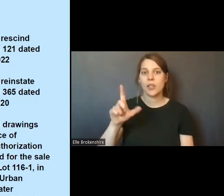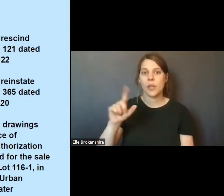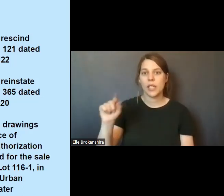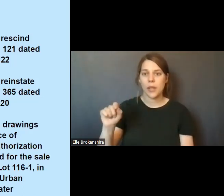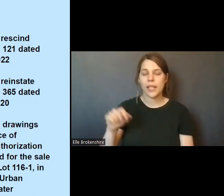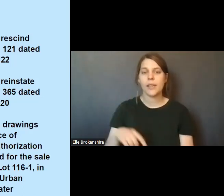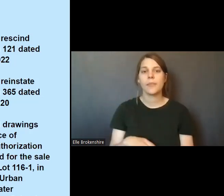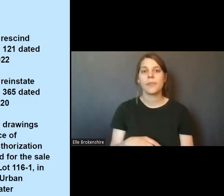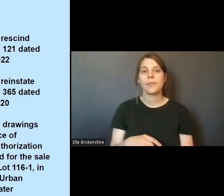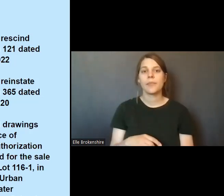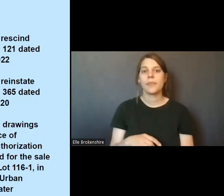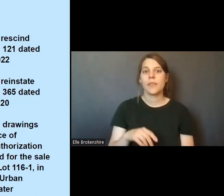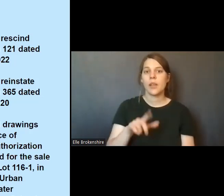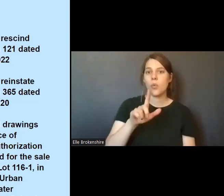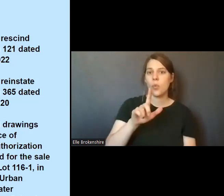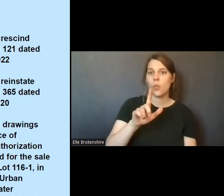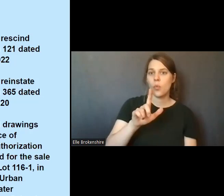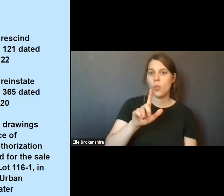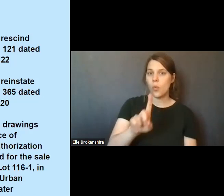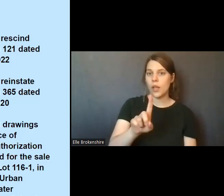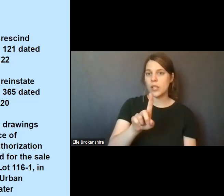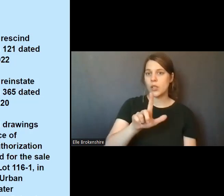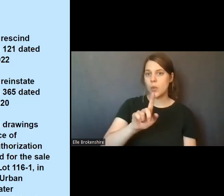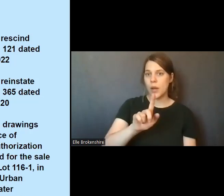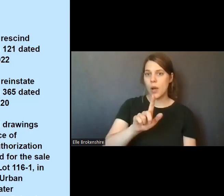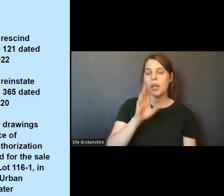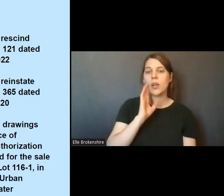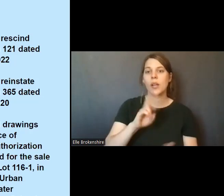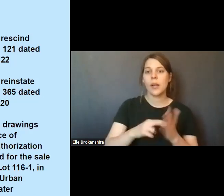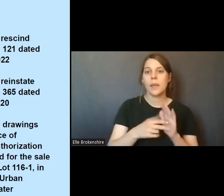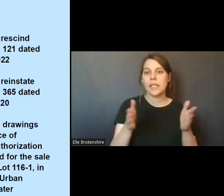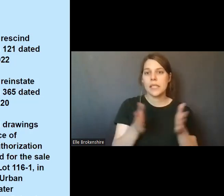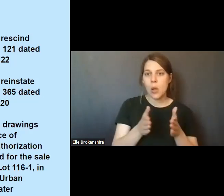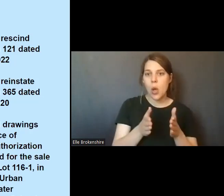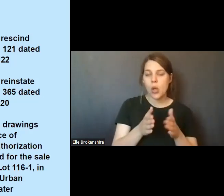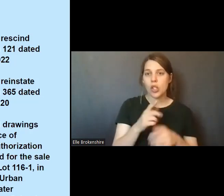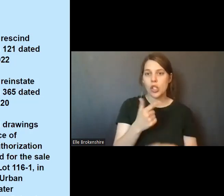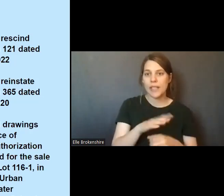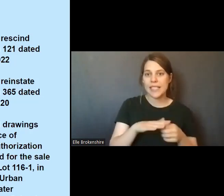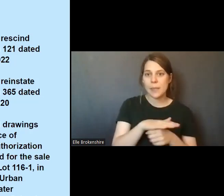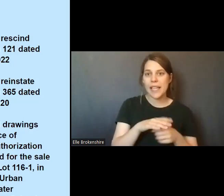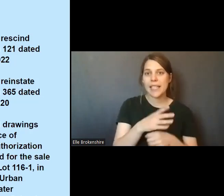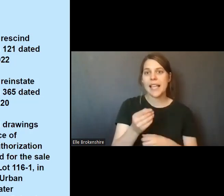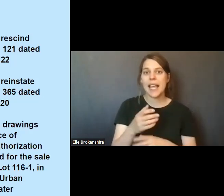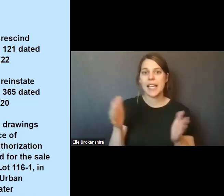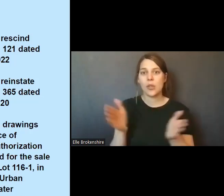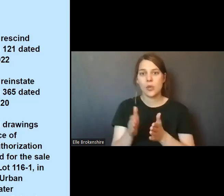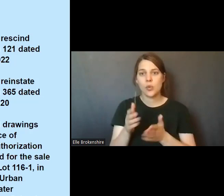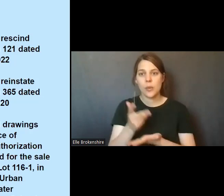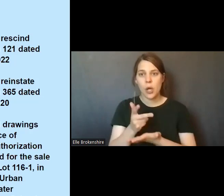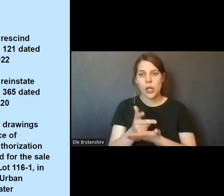amendment that would have resulted in a smaller green space and parking. Resolution 365 is the